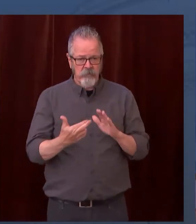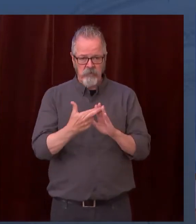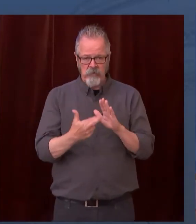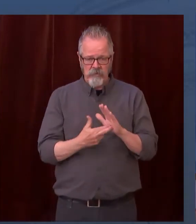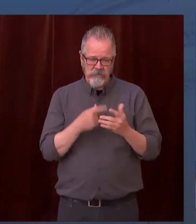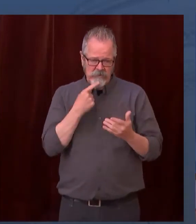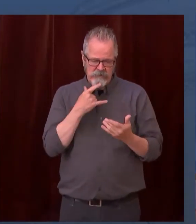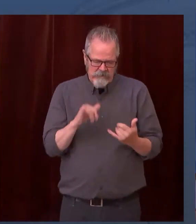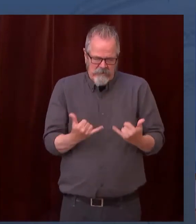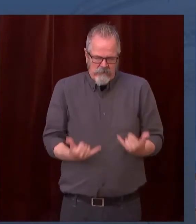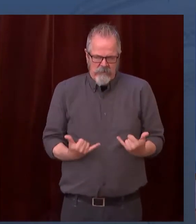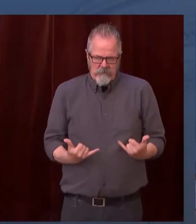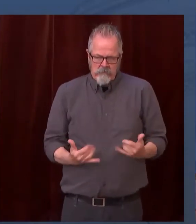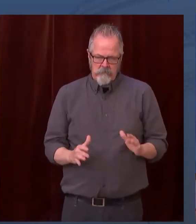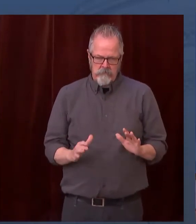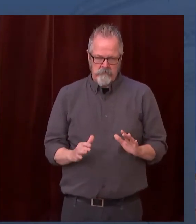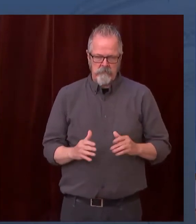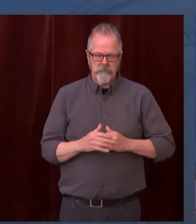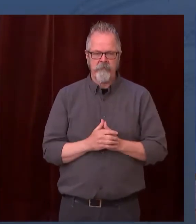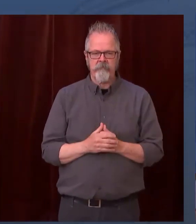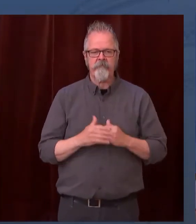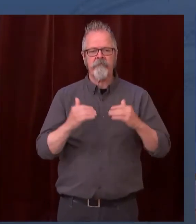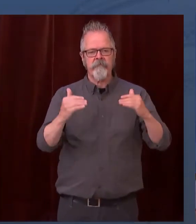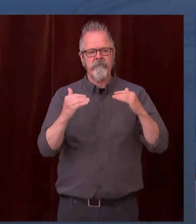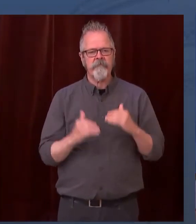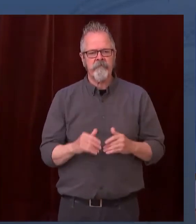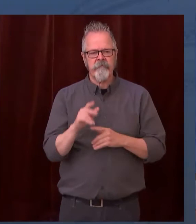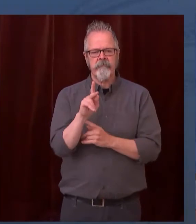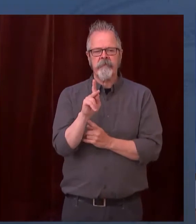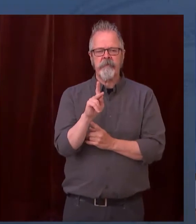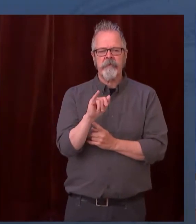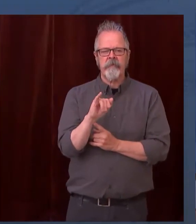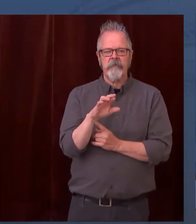Okay. Next question comes from Essex with Kyra.